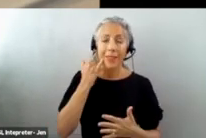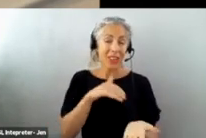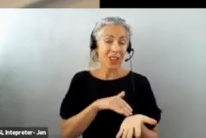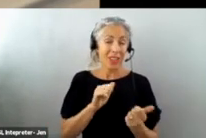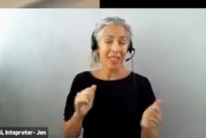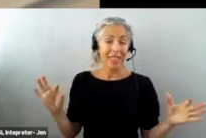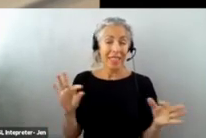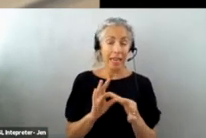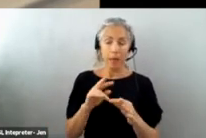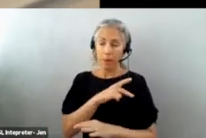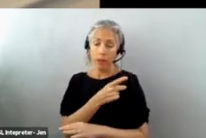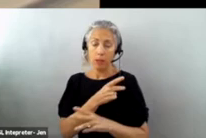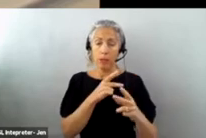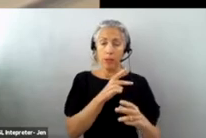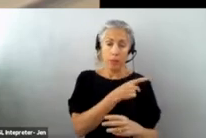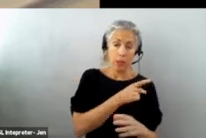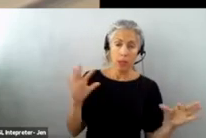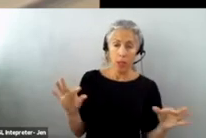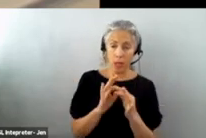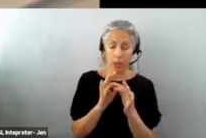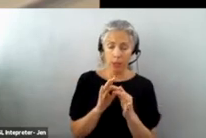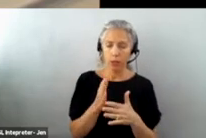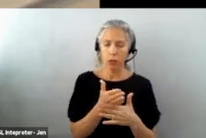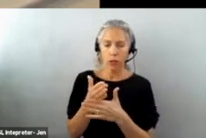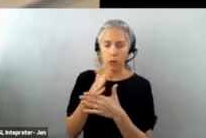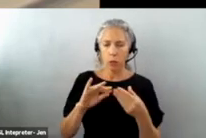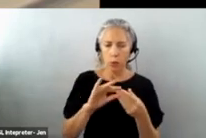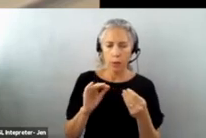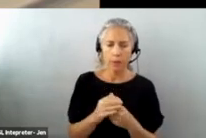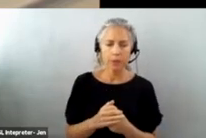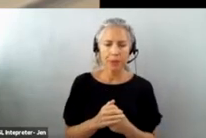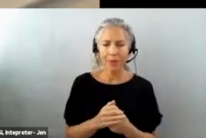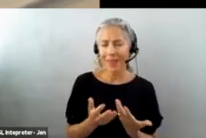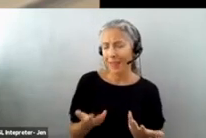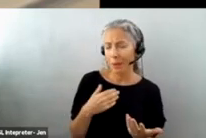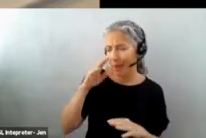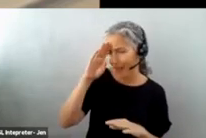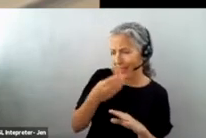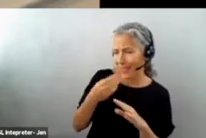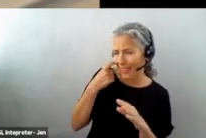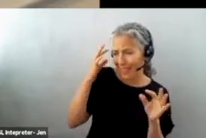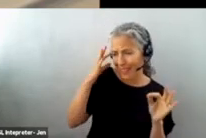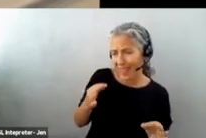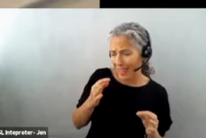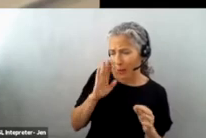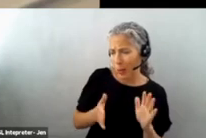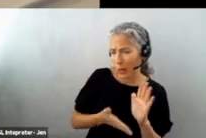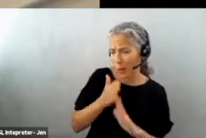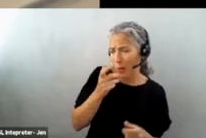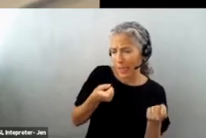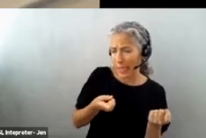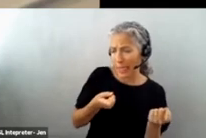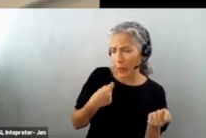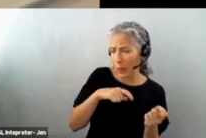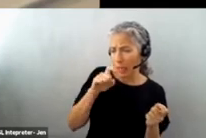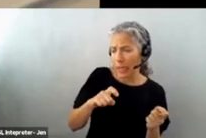connect patients to one another to share their stories, even little things like, oh, my son's decided, you know, he's going to go skiing and we need